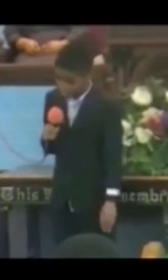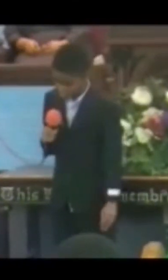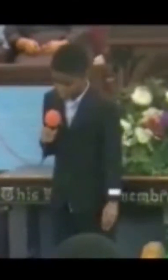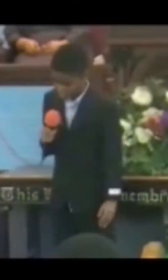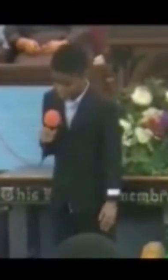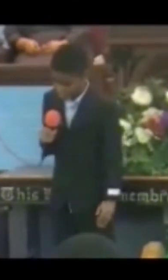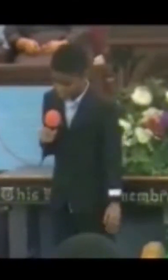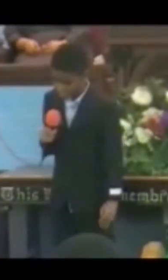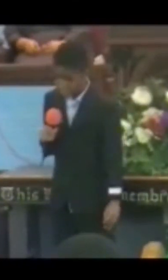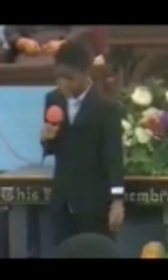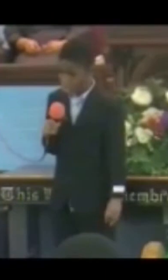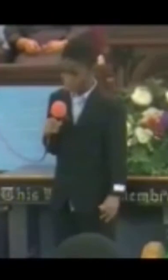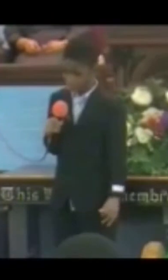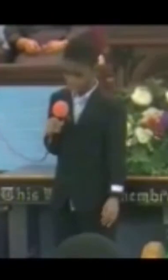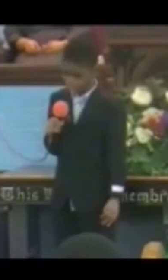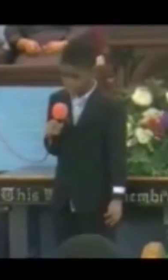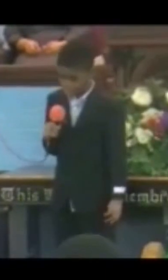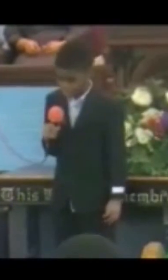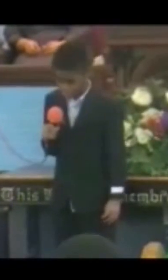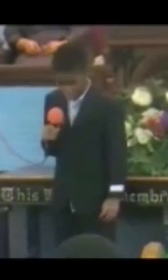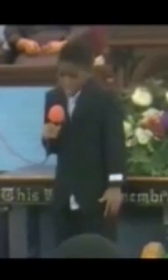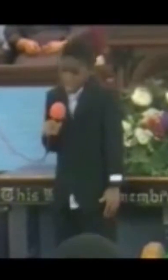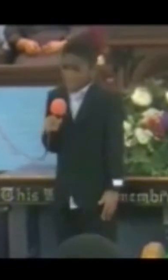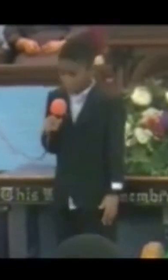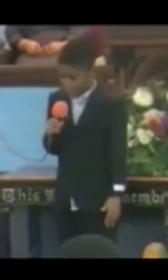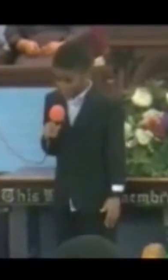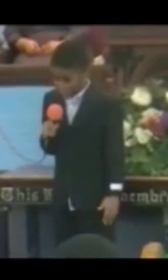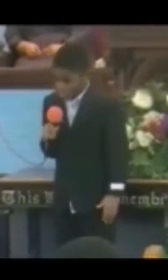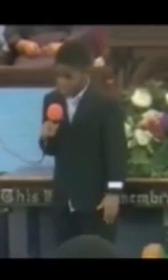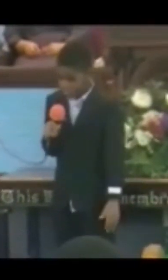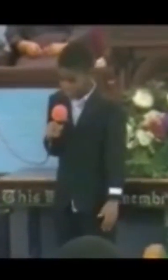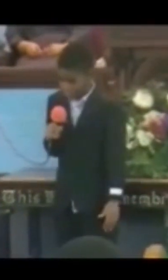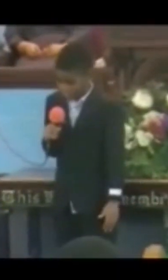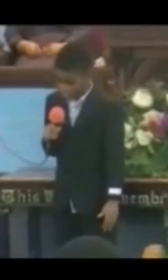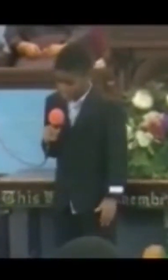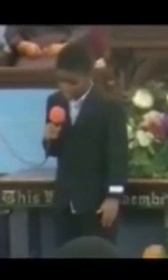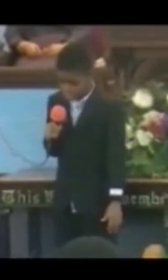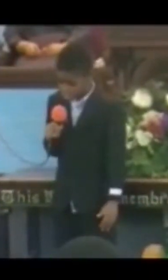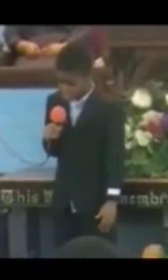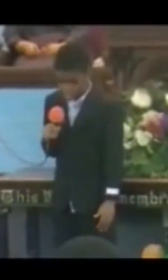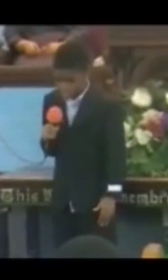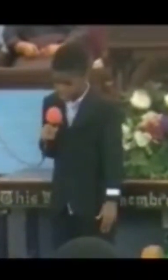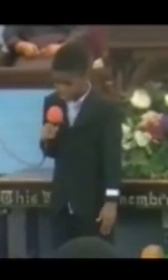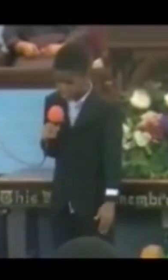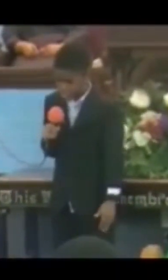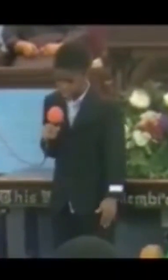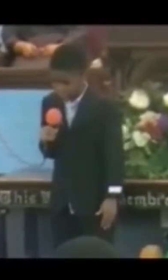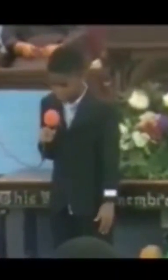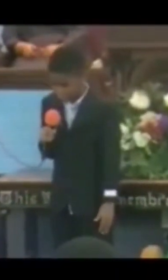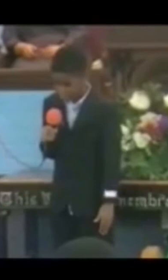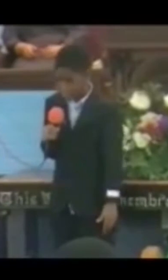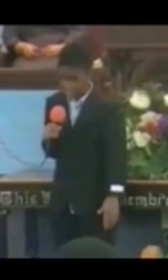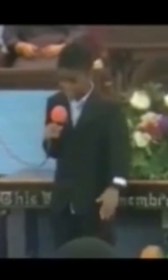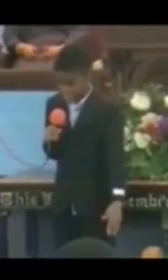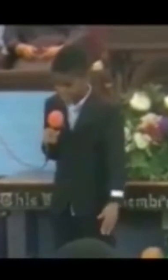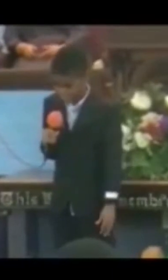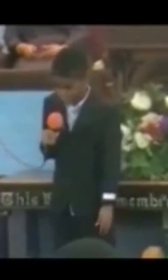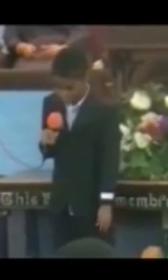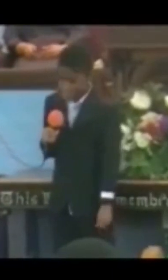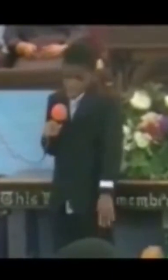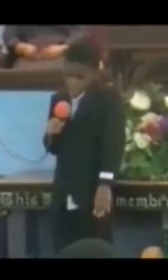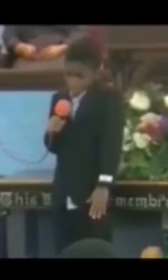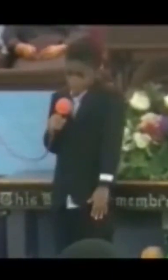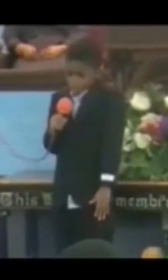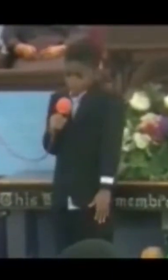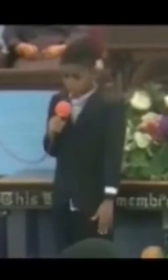able to speed up that day when all of God's children, black men, white men, Jews, Gentiles, Protestants, and